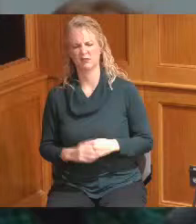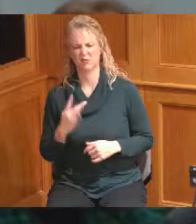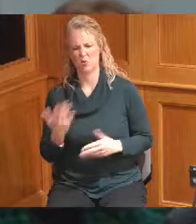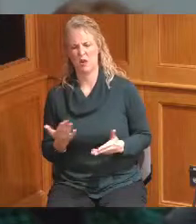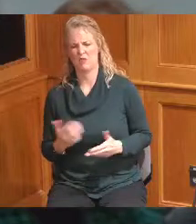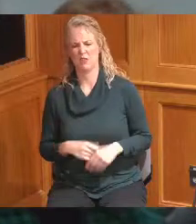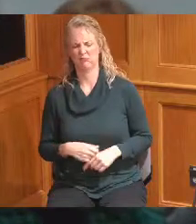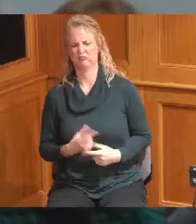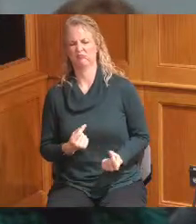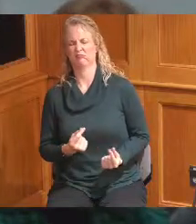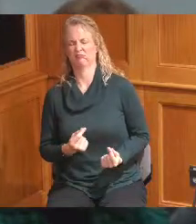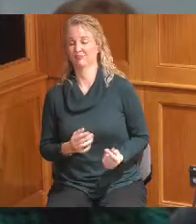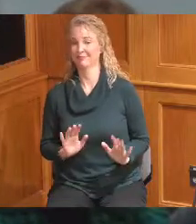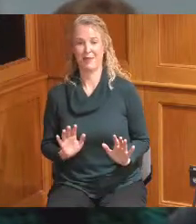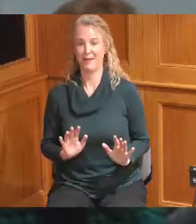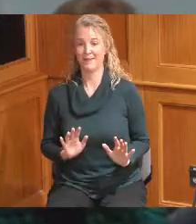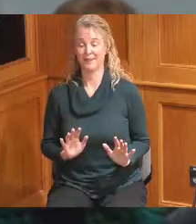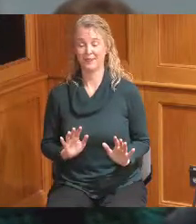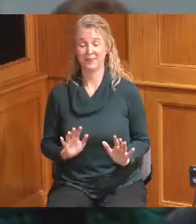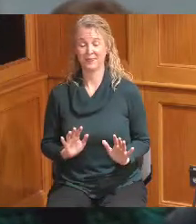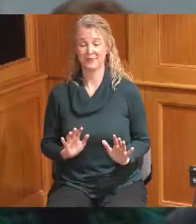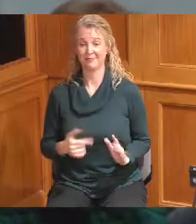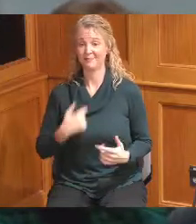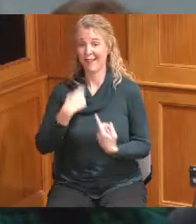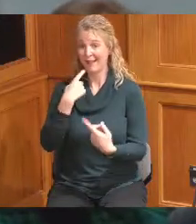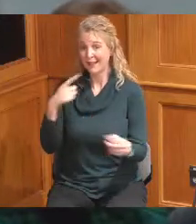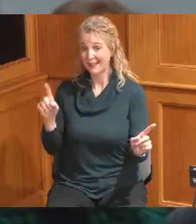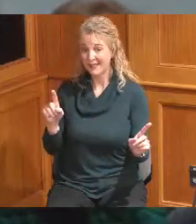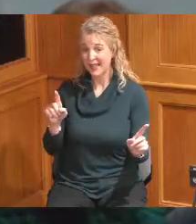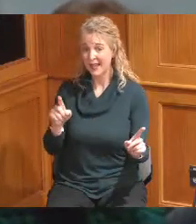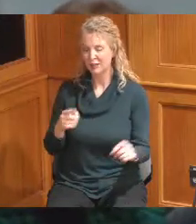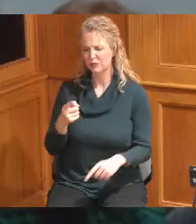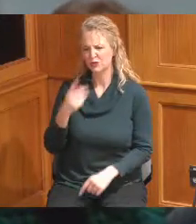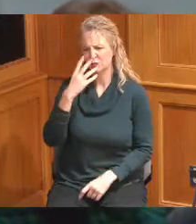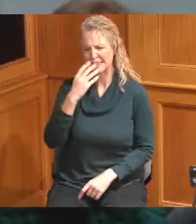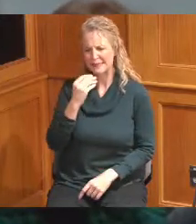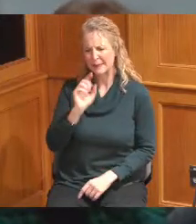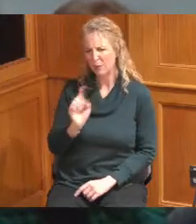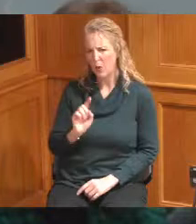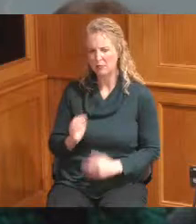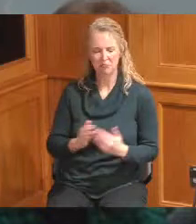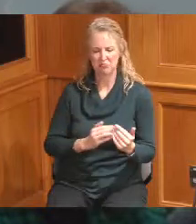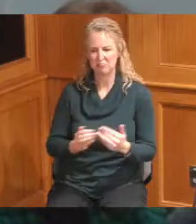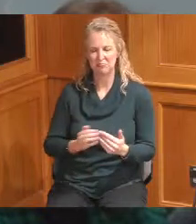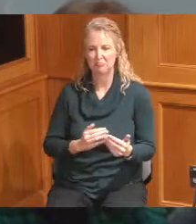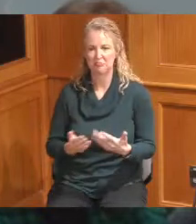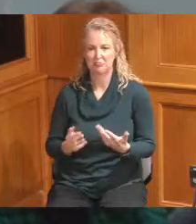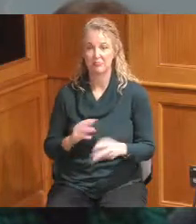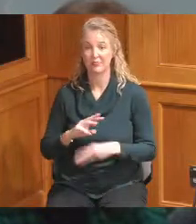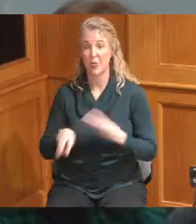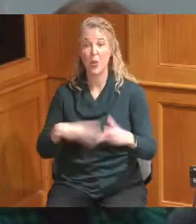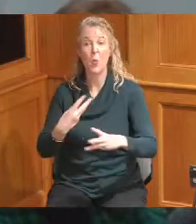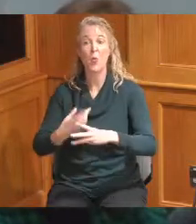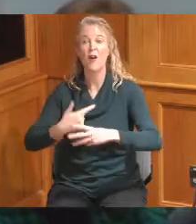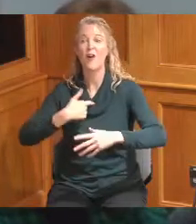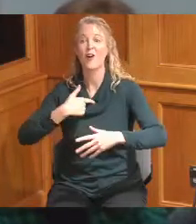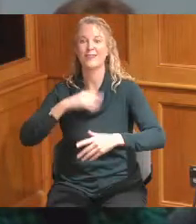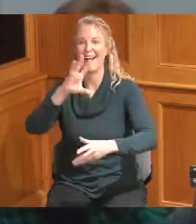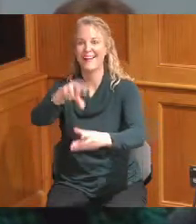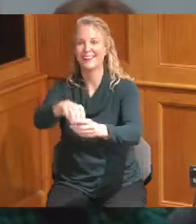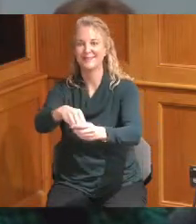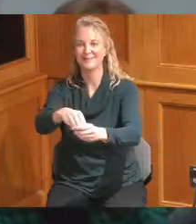here. But I tell everybody it doesn't matter where you sleep because the world is my playground. And